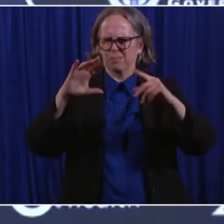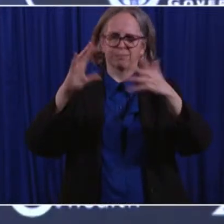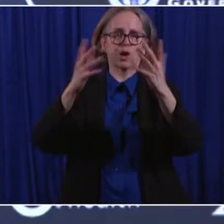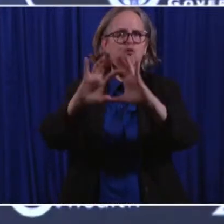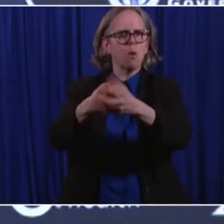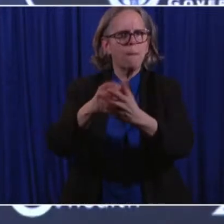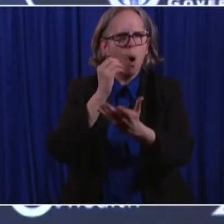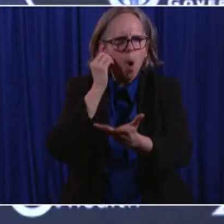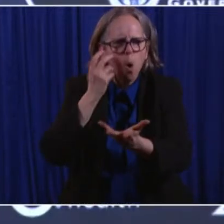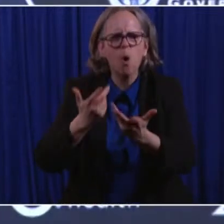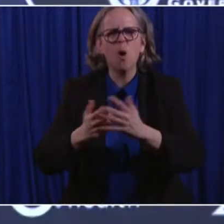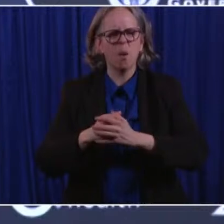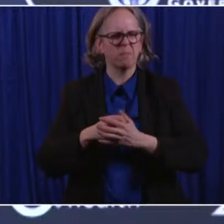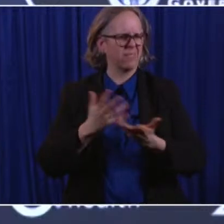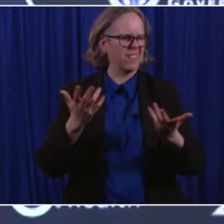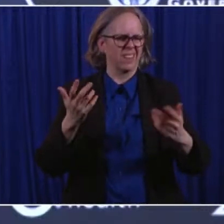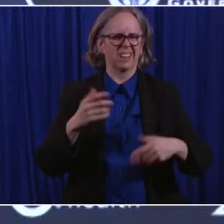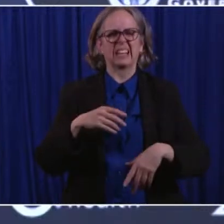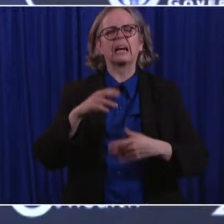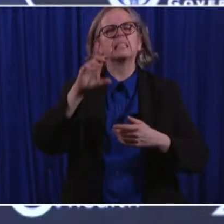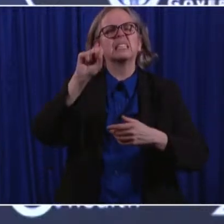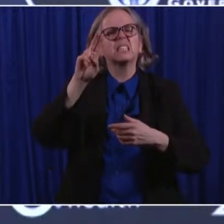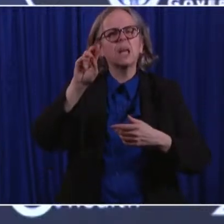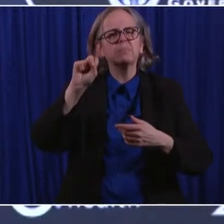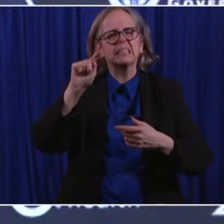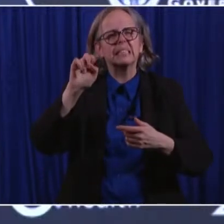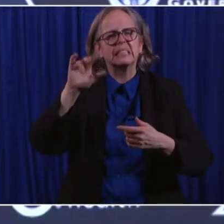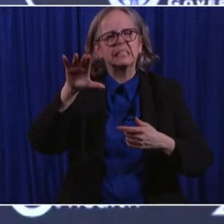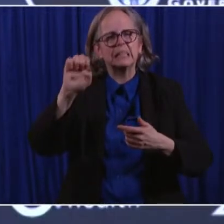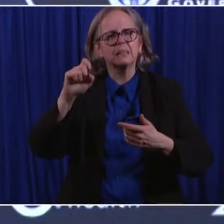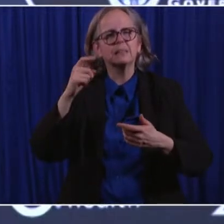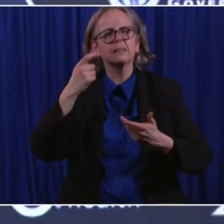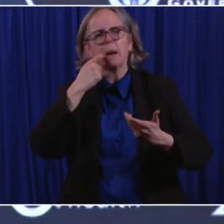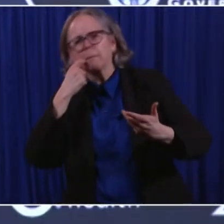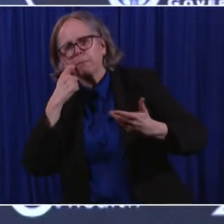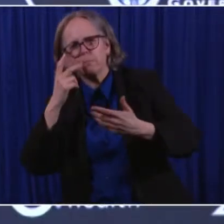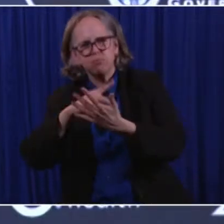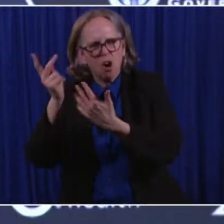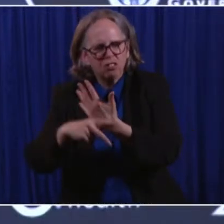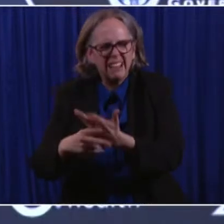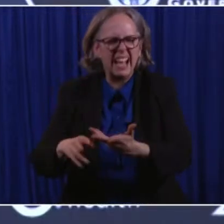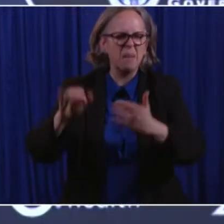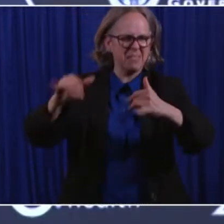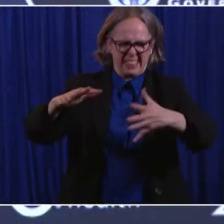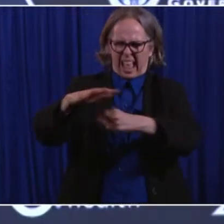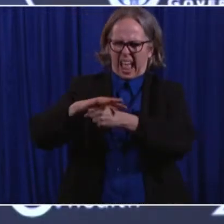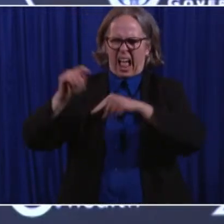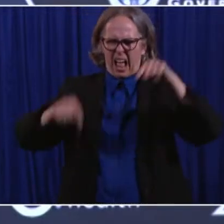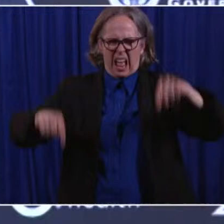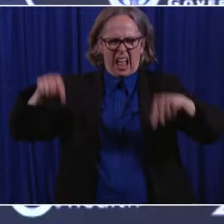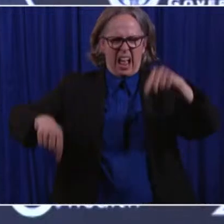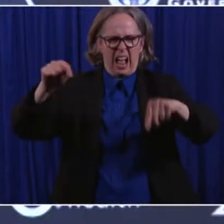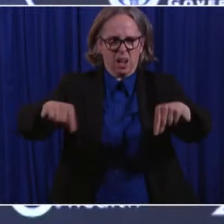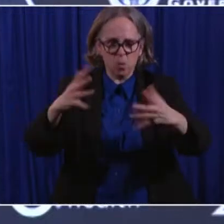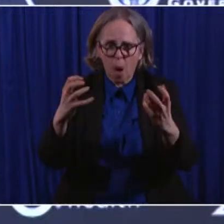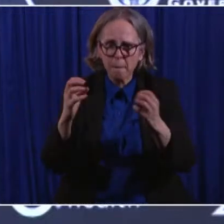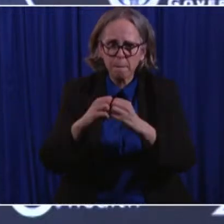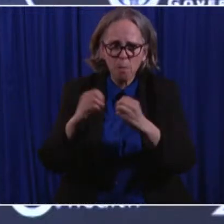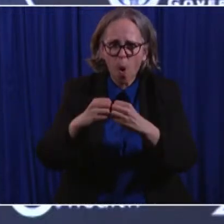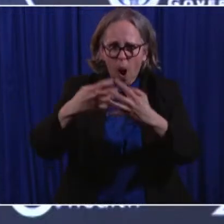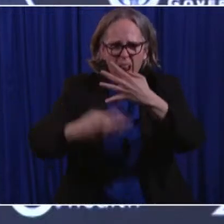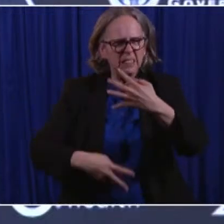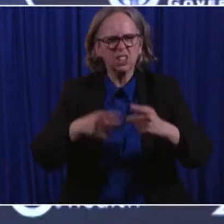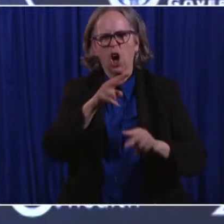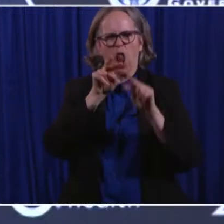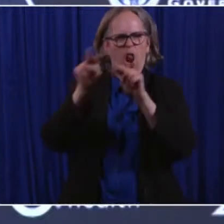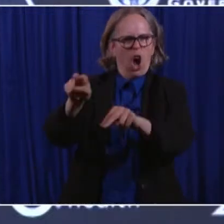use treatment centers. More information, including the application, can be found at bwc.ohio.gov. So that's the